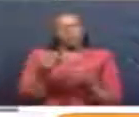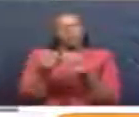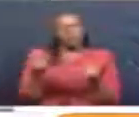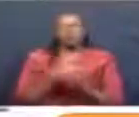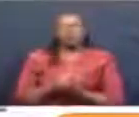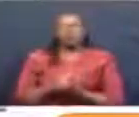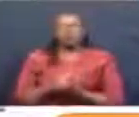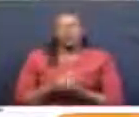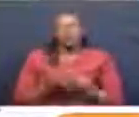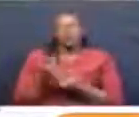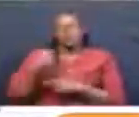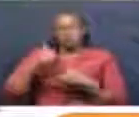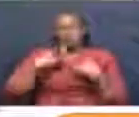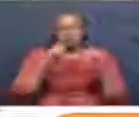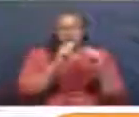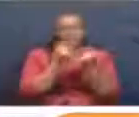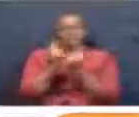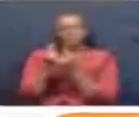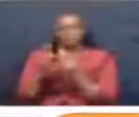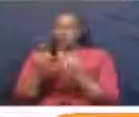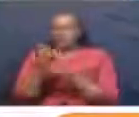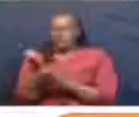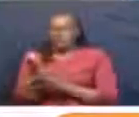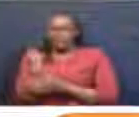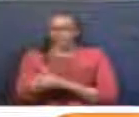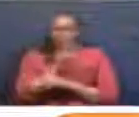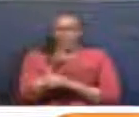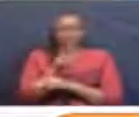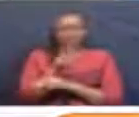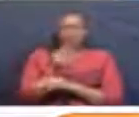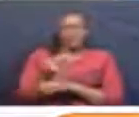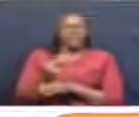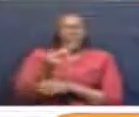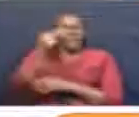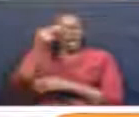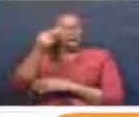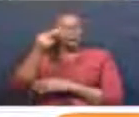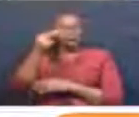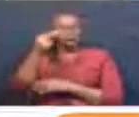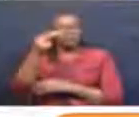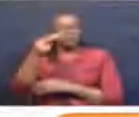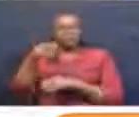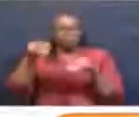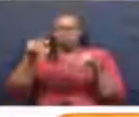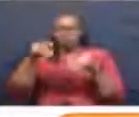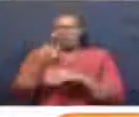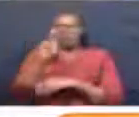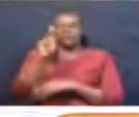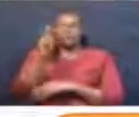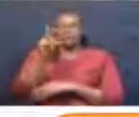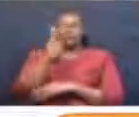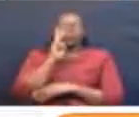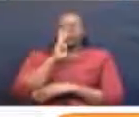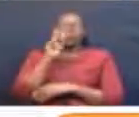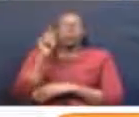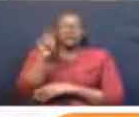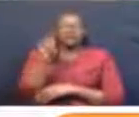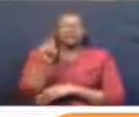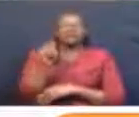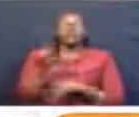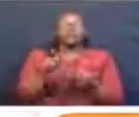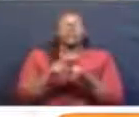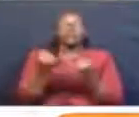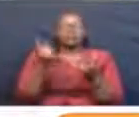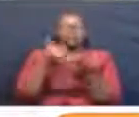able to deal with. We now have teams. There is surveillance that is of the highest order. The Kenya Water Towers is engaging now and